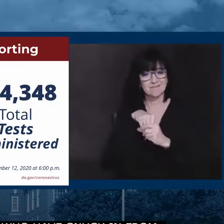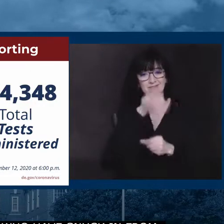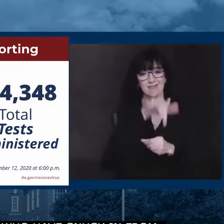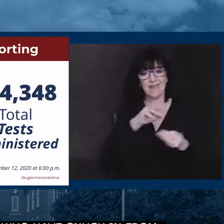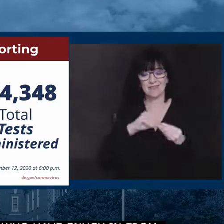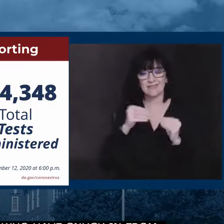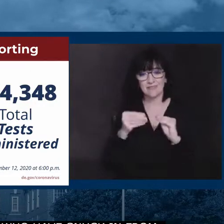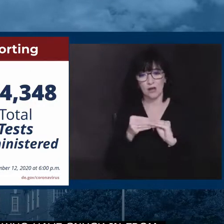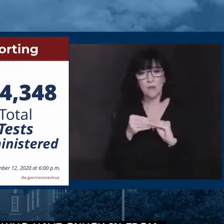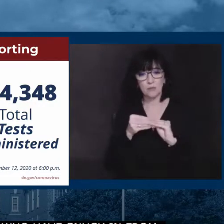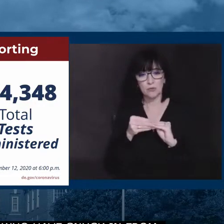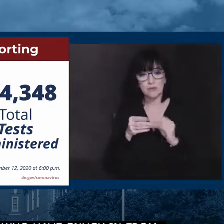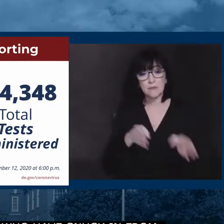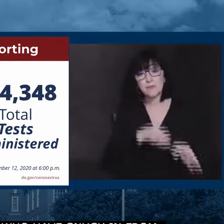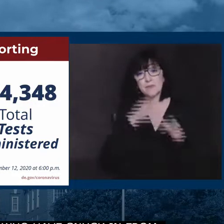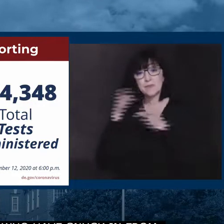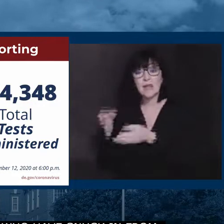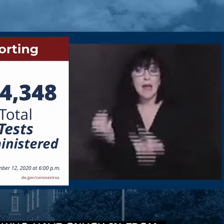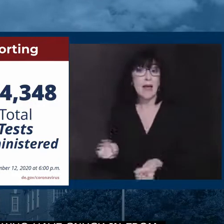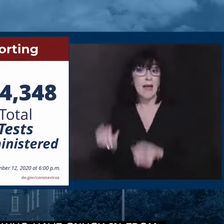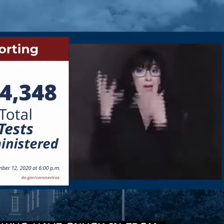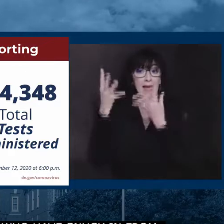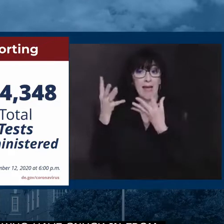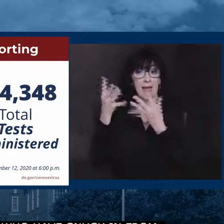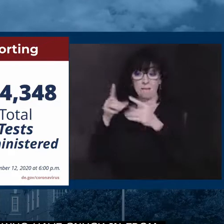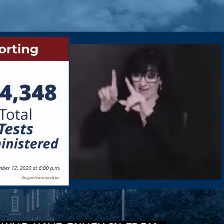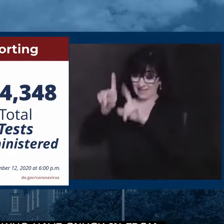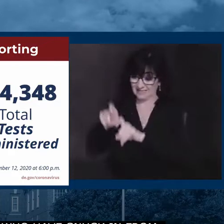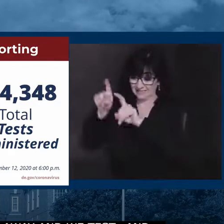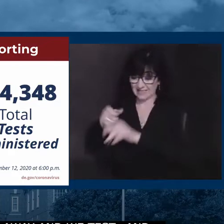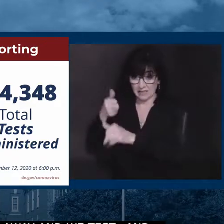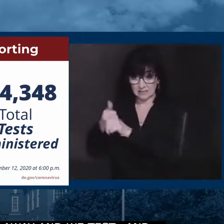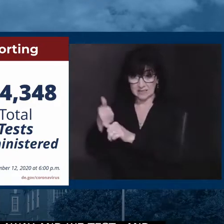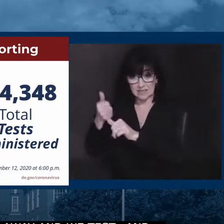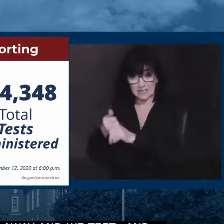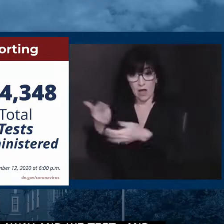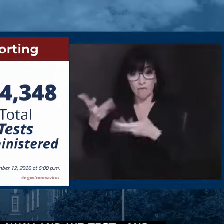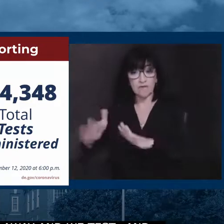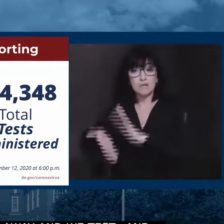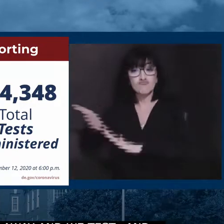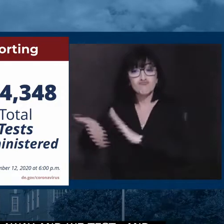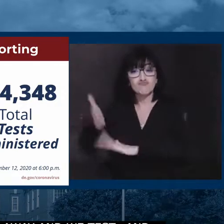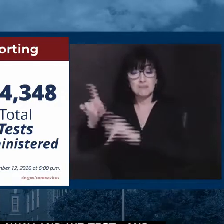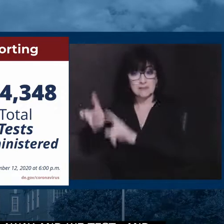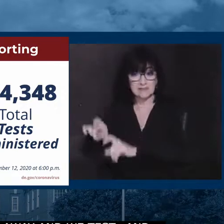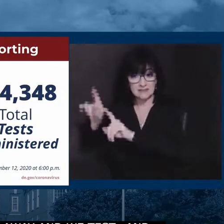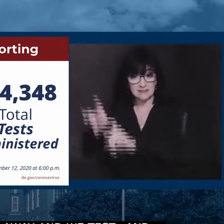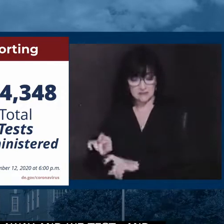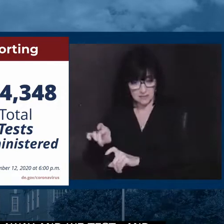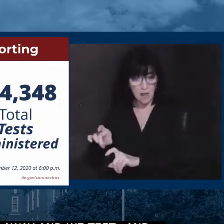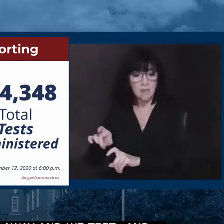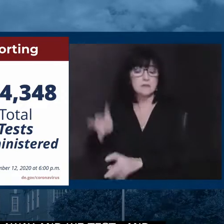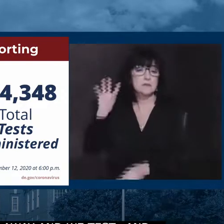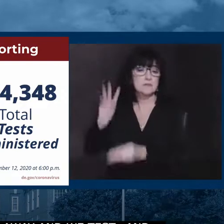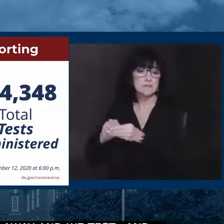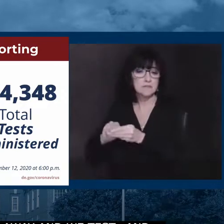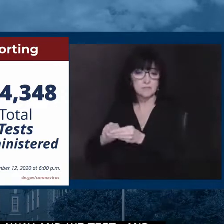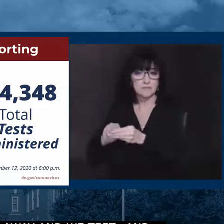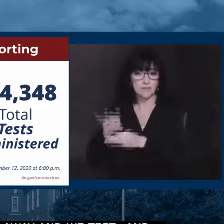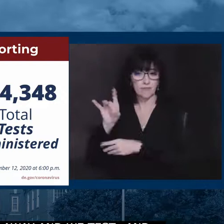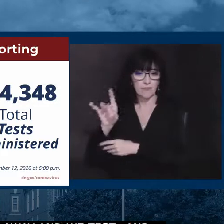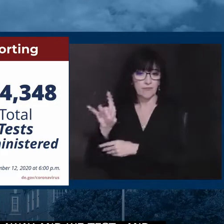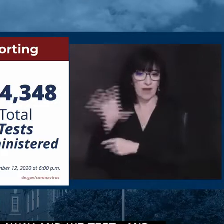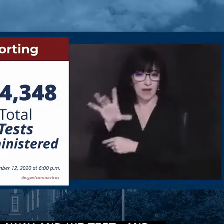administered, we're closing in on 900,000. And at the rate of, I think we did 50,000,